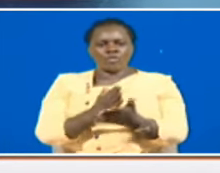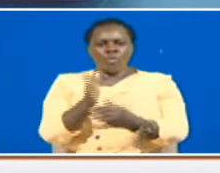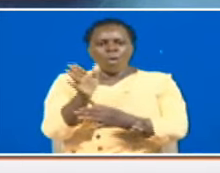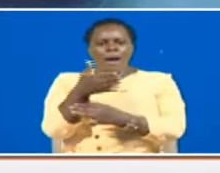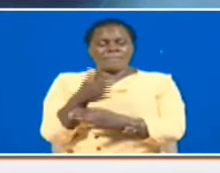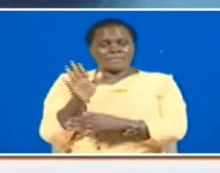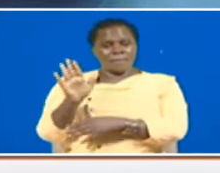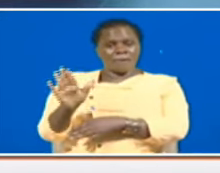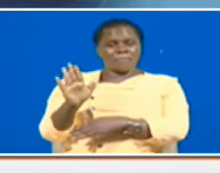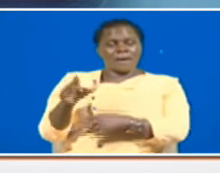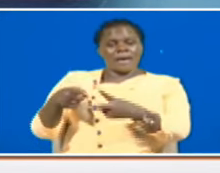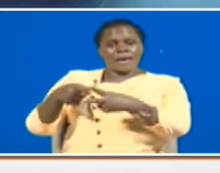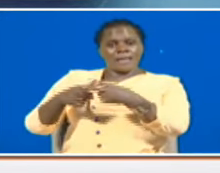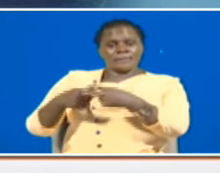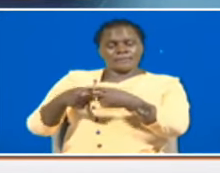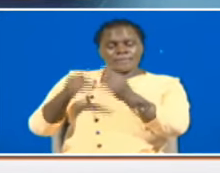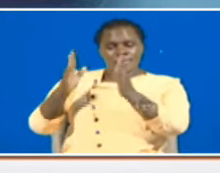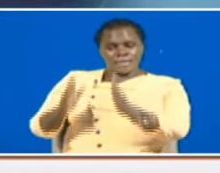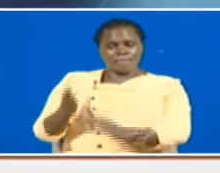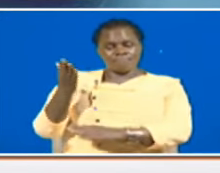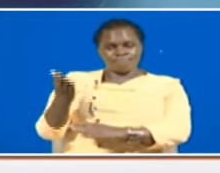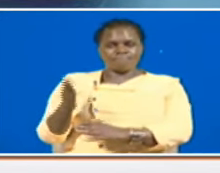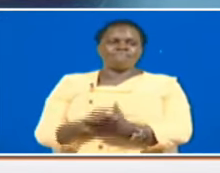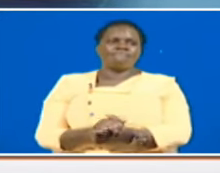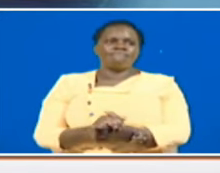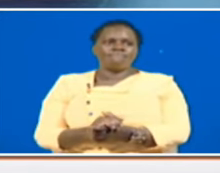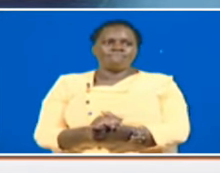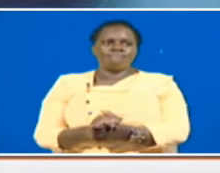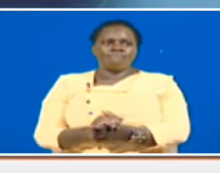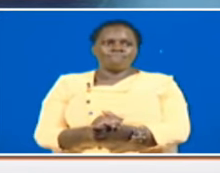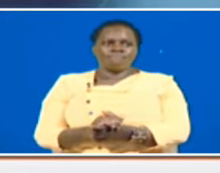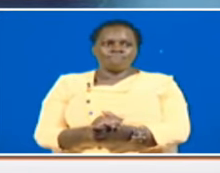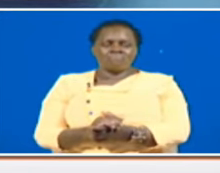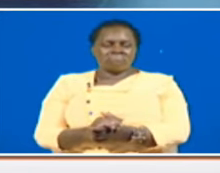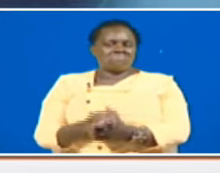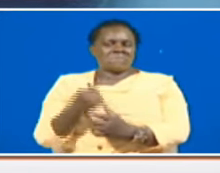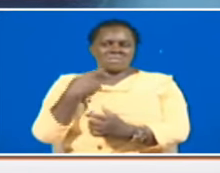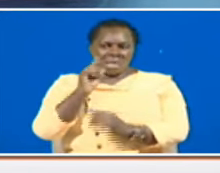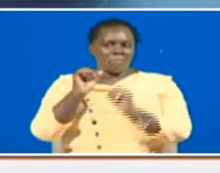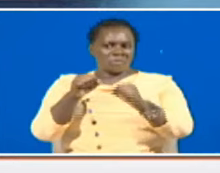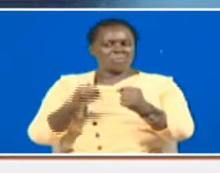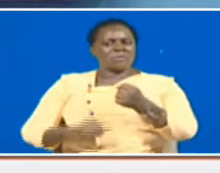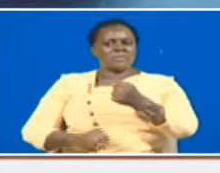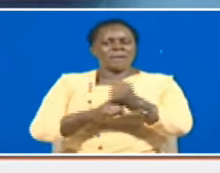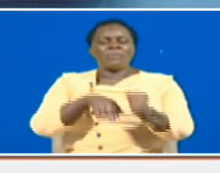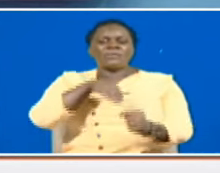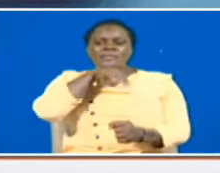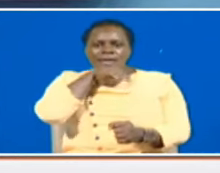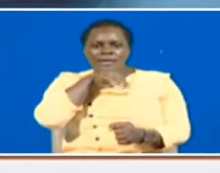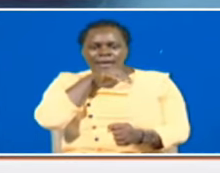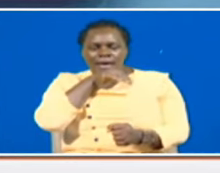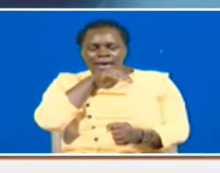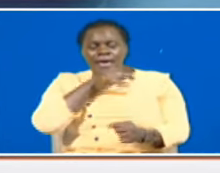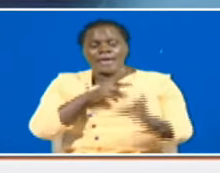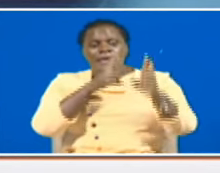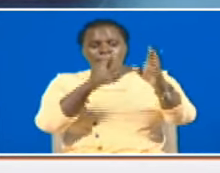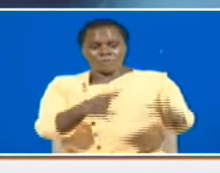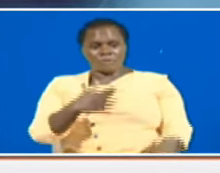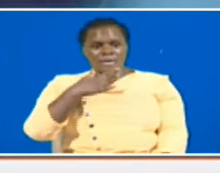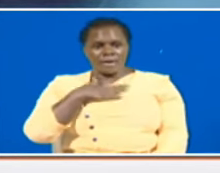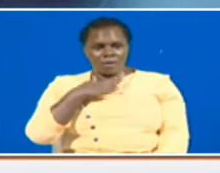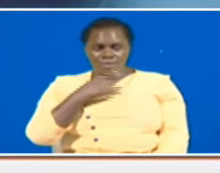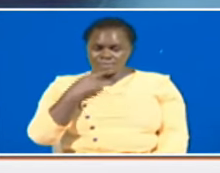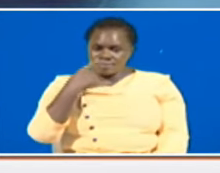ambassador to Kenya, engineer Sianga Avilio, hinted at backing Raila. As KTN's political affairs reporter David Muthoka